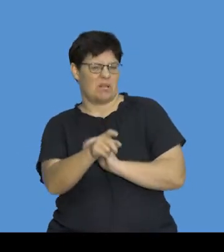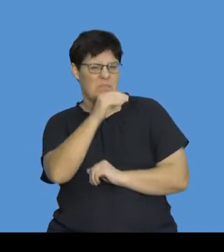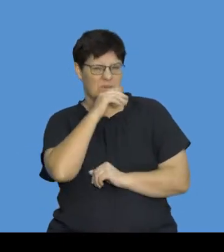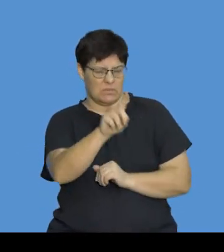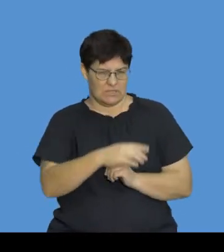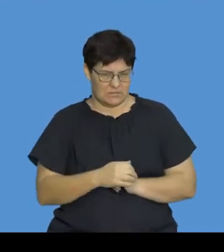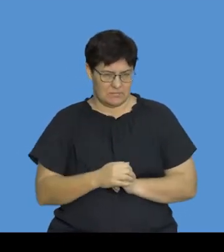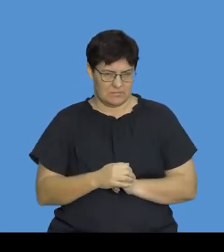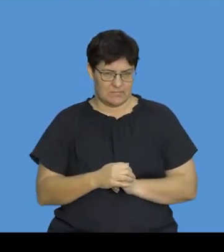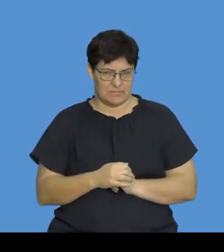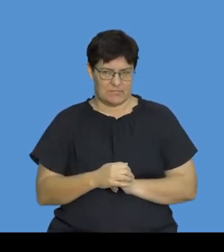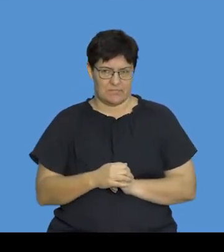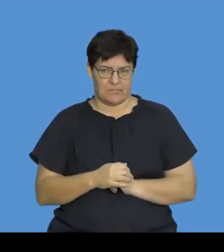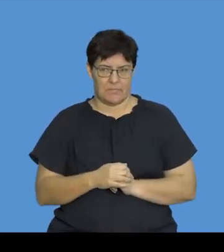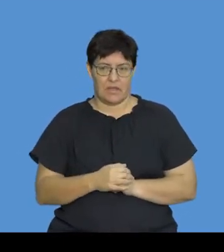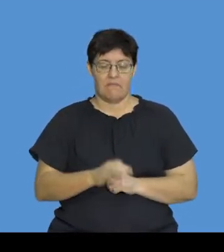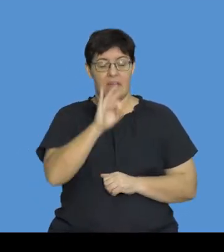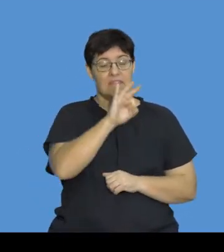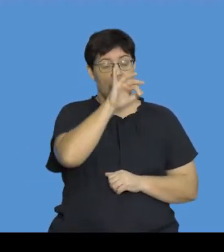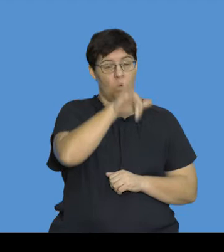means. If I have